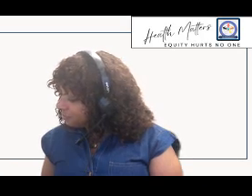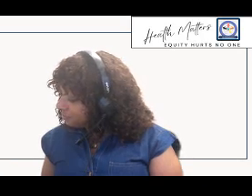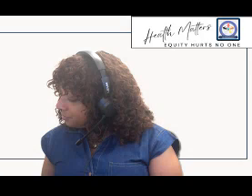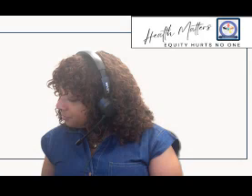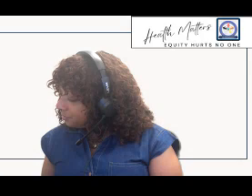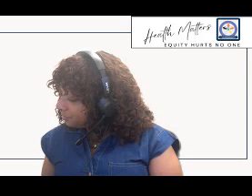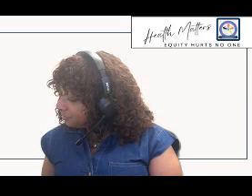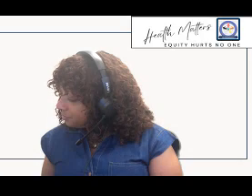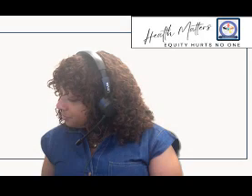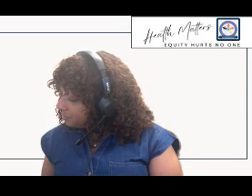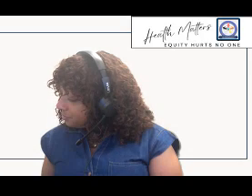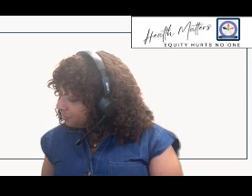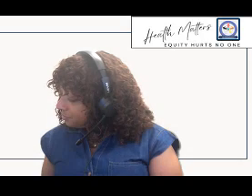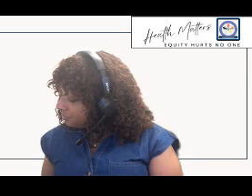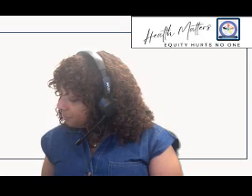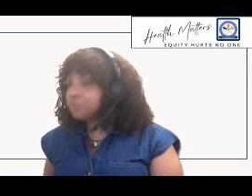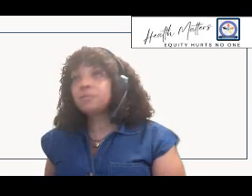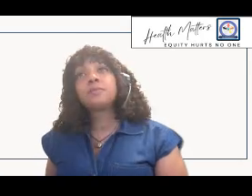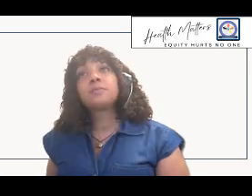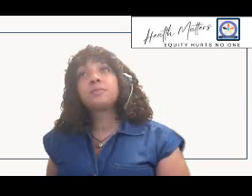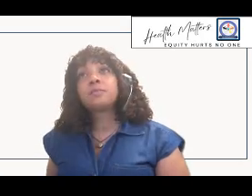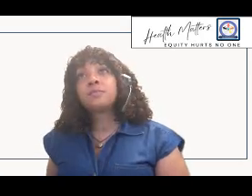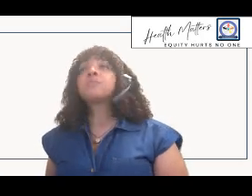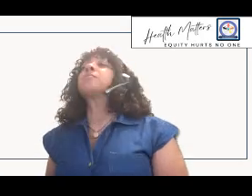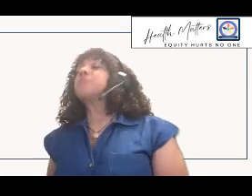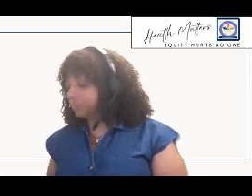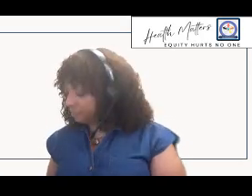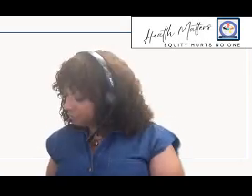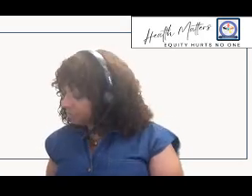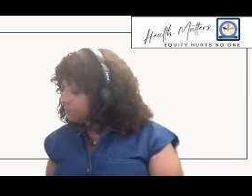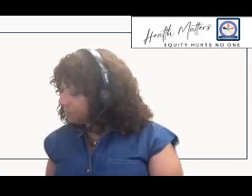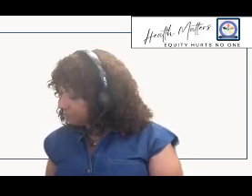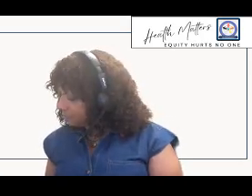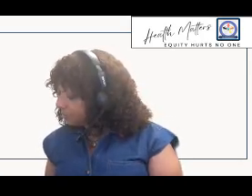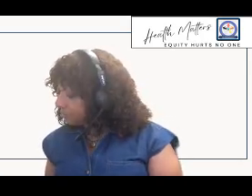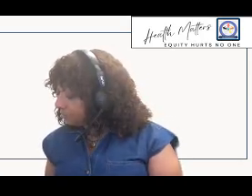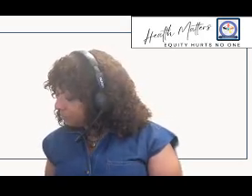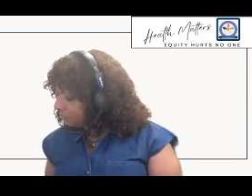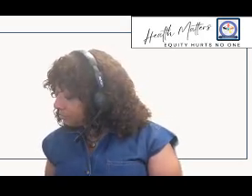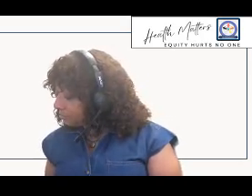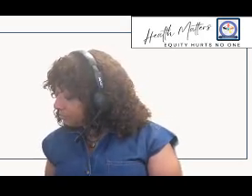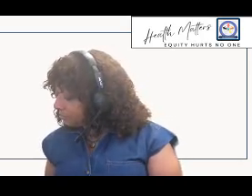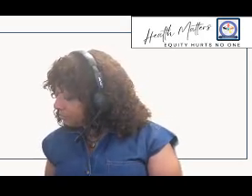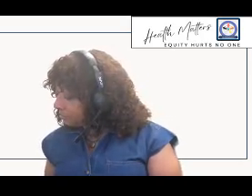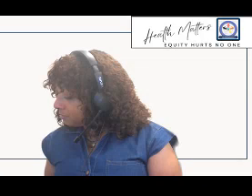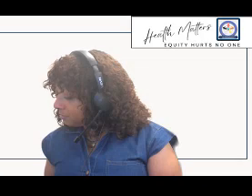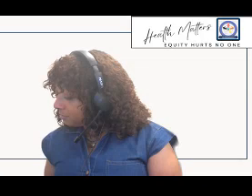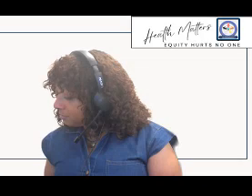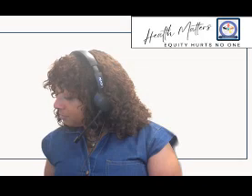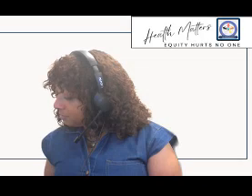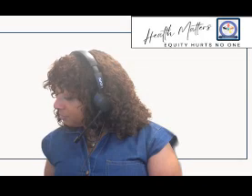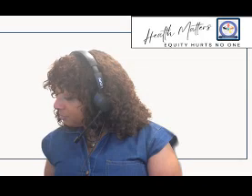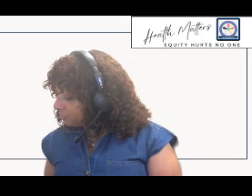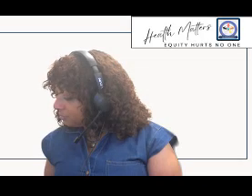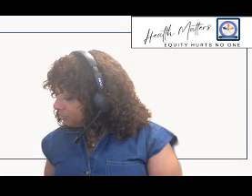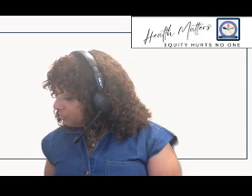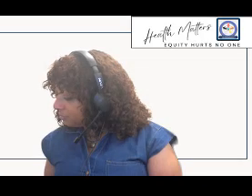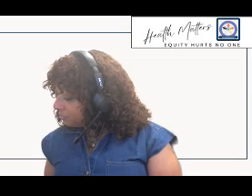a formal Tribal Health Authority Council here in the state. And along with